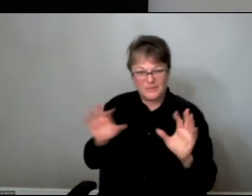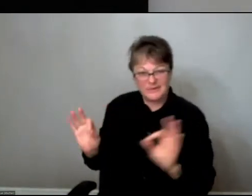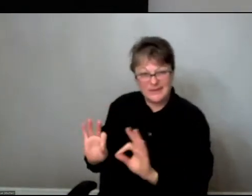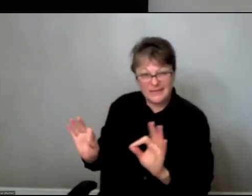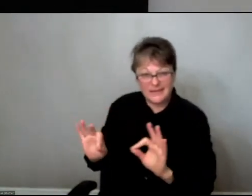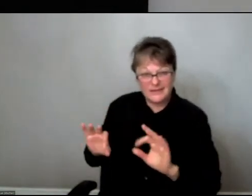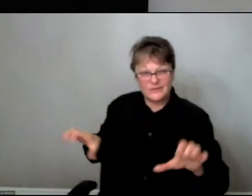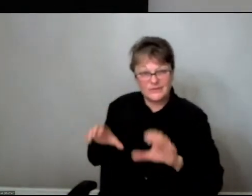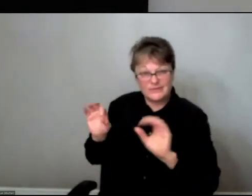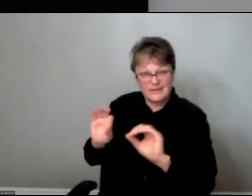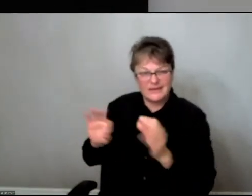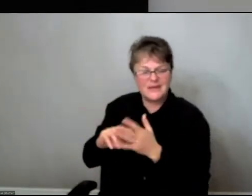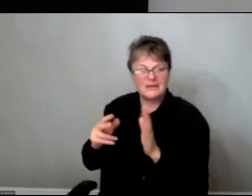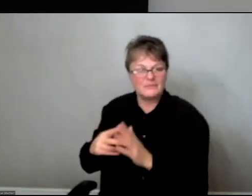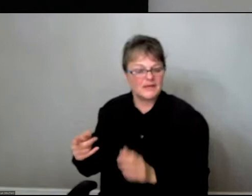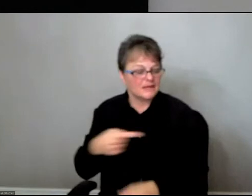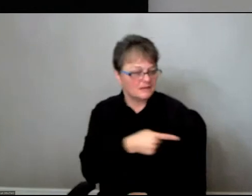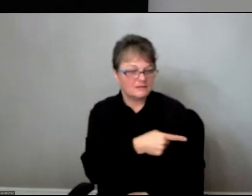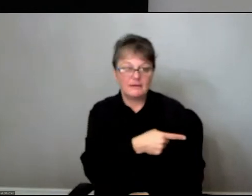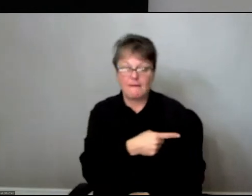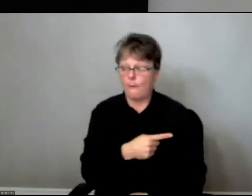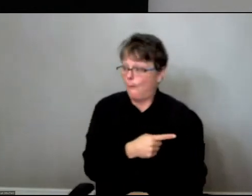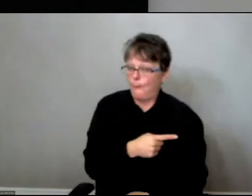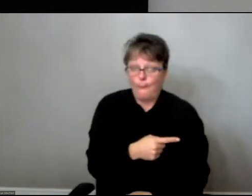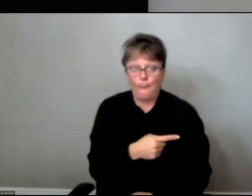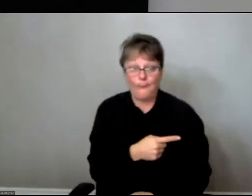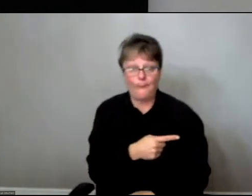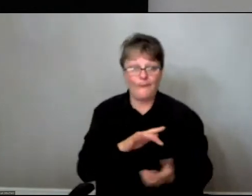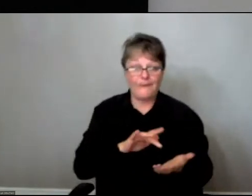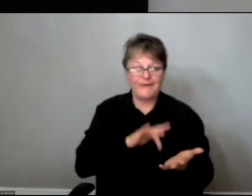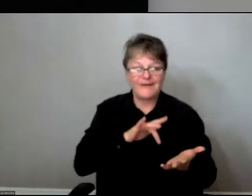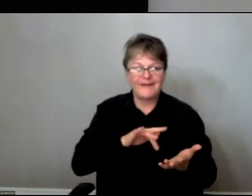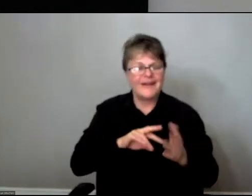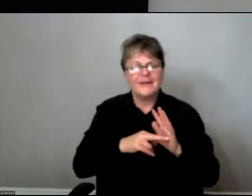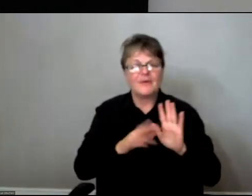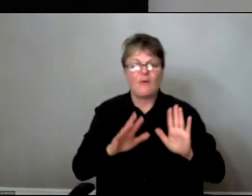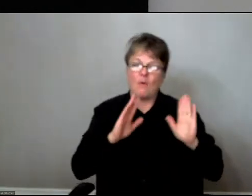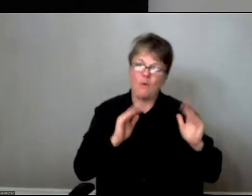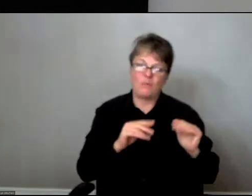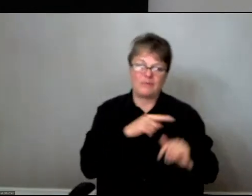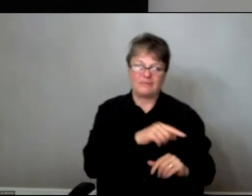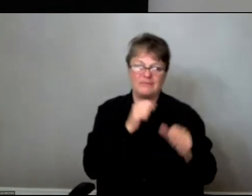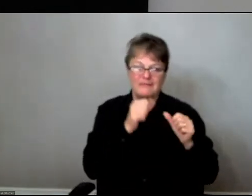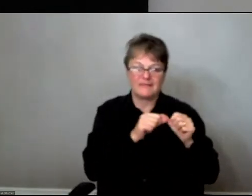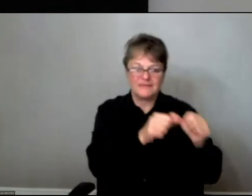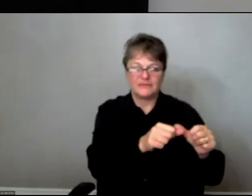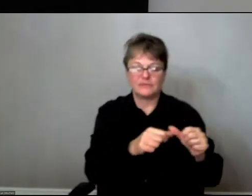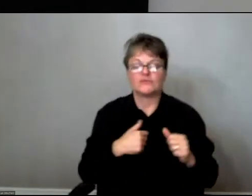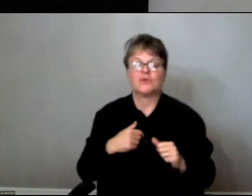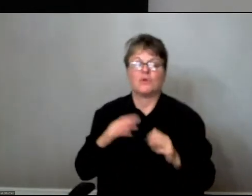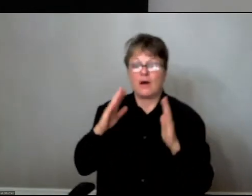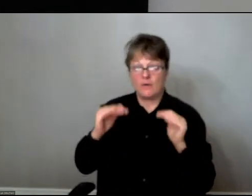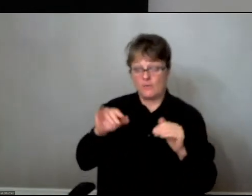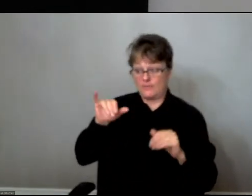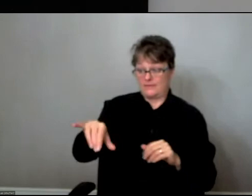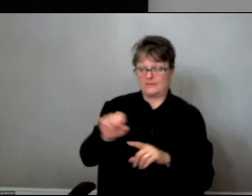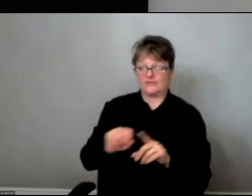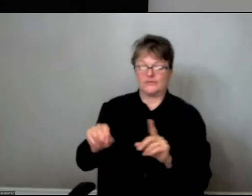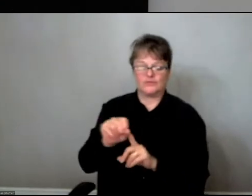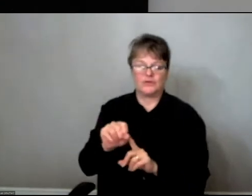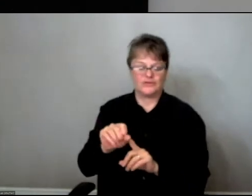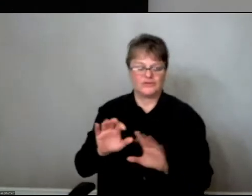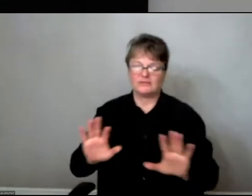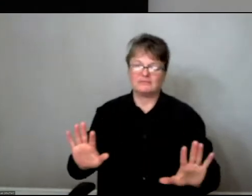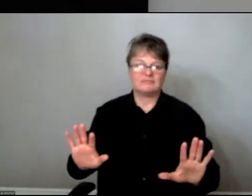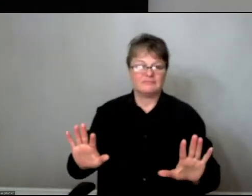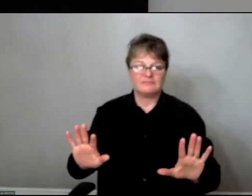from coming forward. I hope what happened will be the beginning of change to come, if the justice system